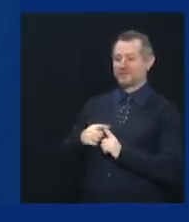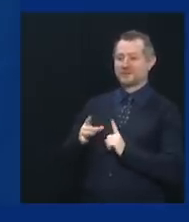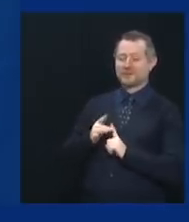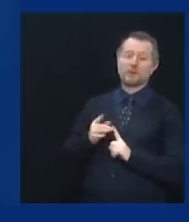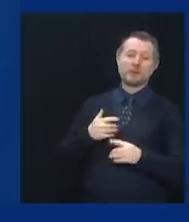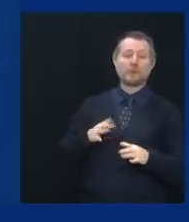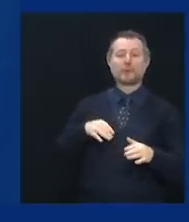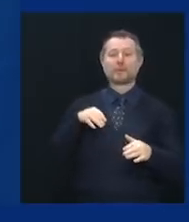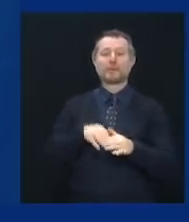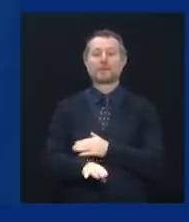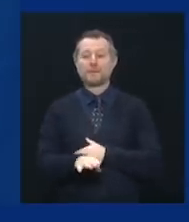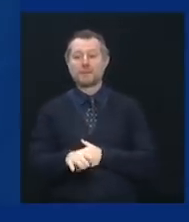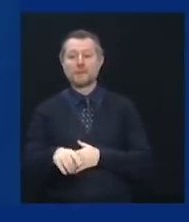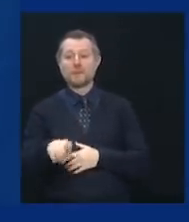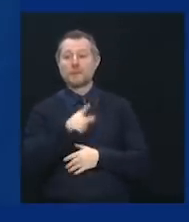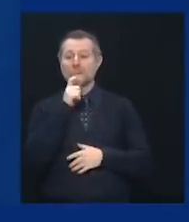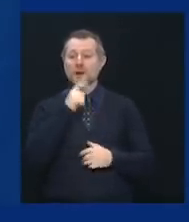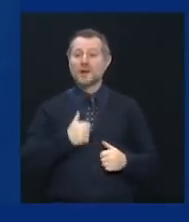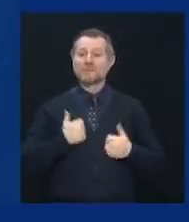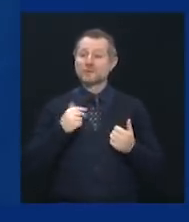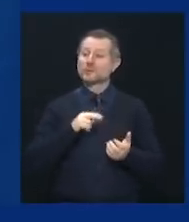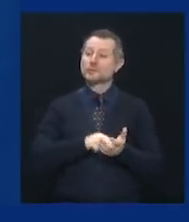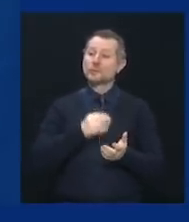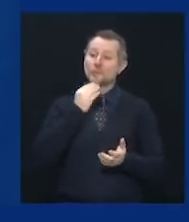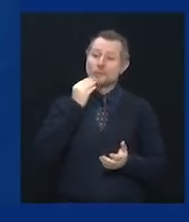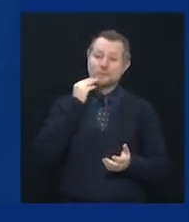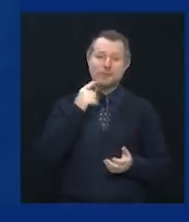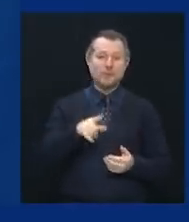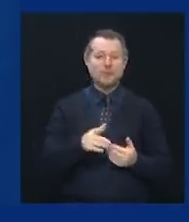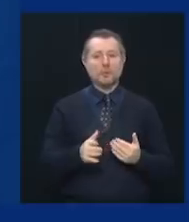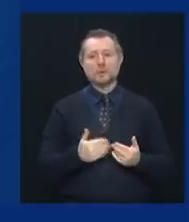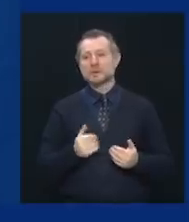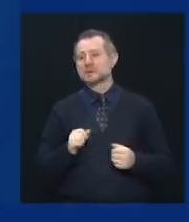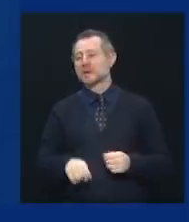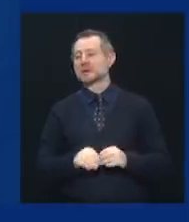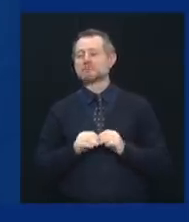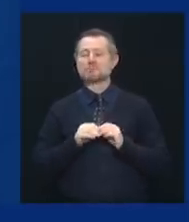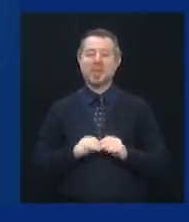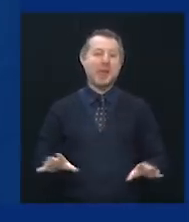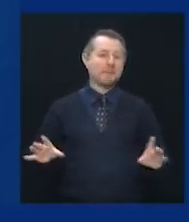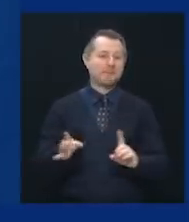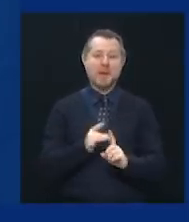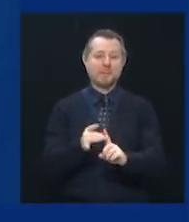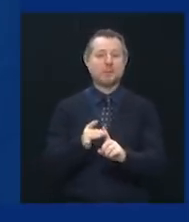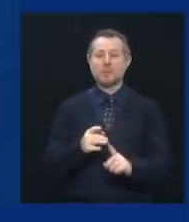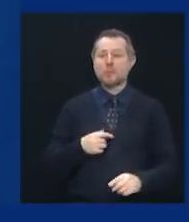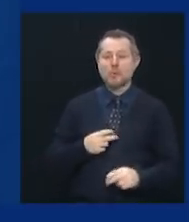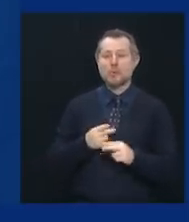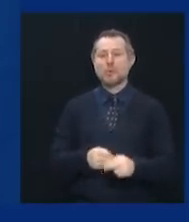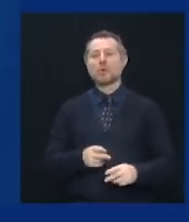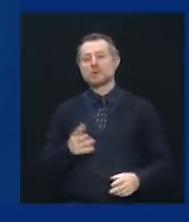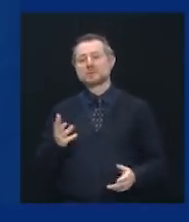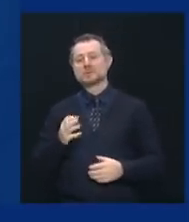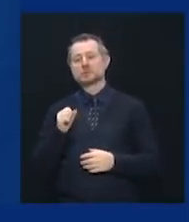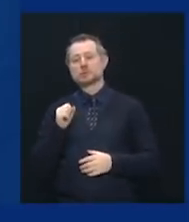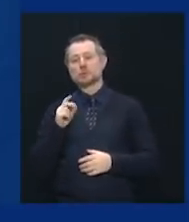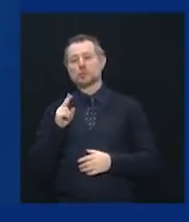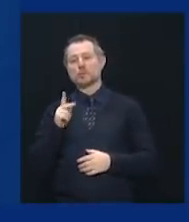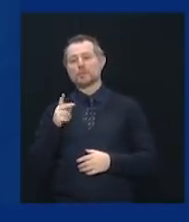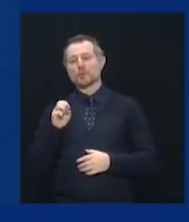with dozens, hundreds of people. They would be a super spreader in and of